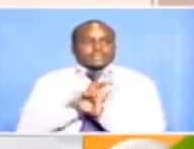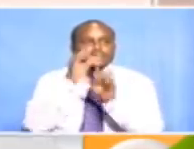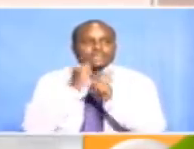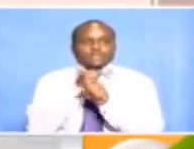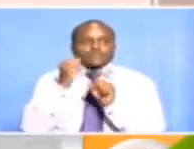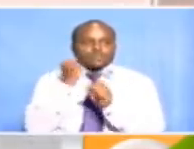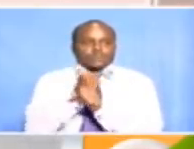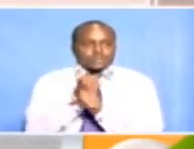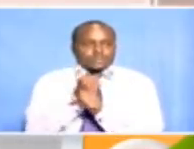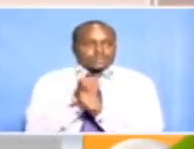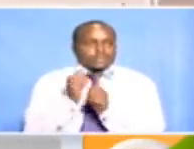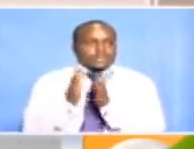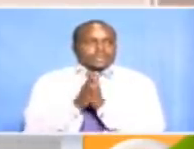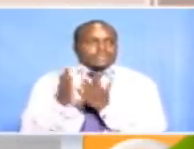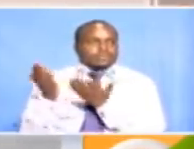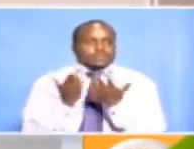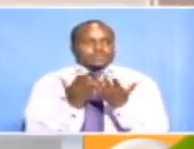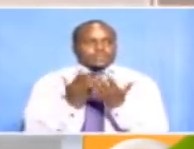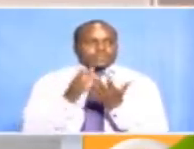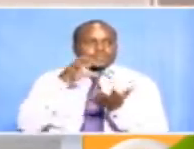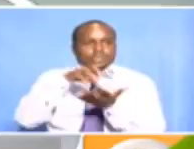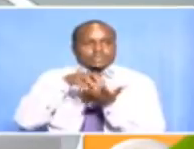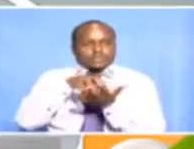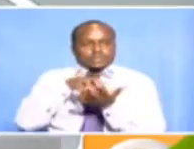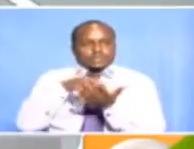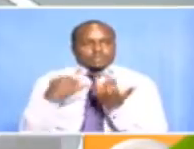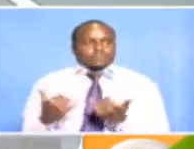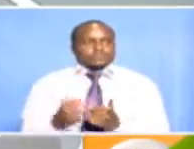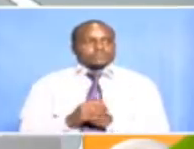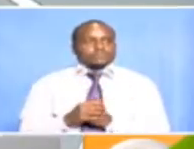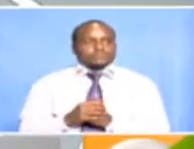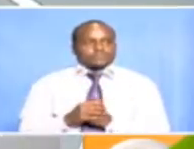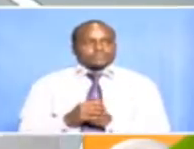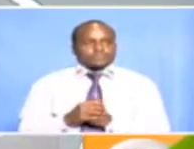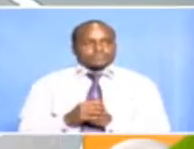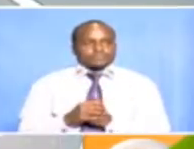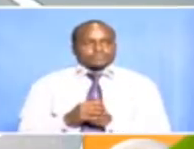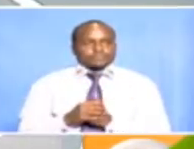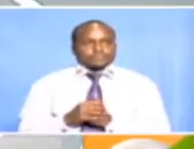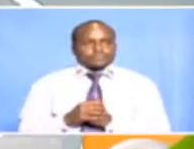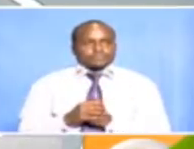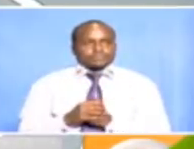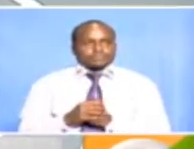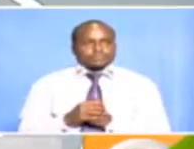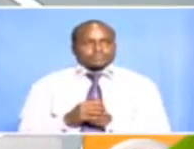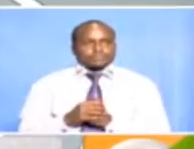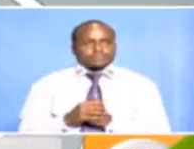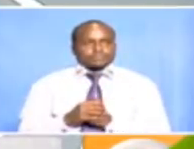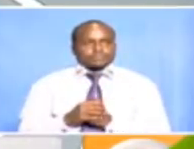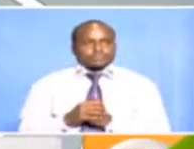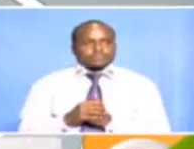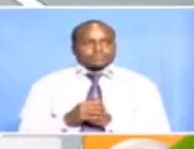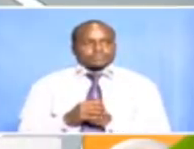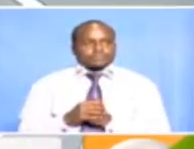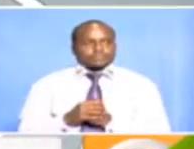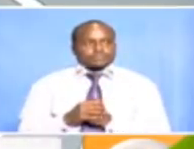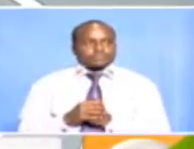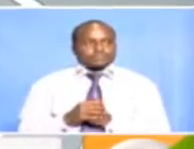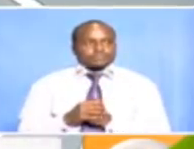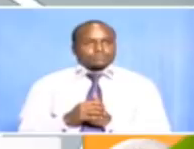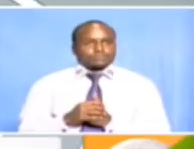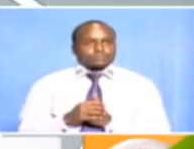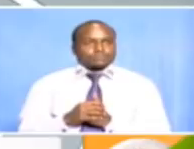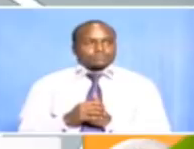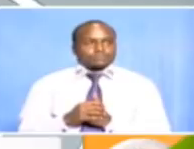doesn't work and has brought us to the status quo. Okay. Next. Can I come there? We read